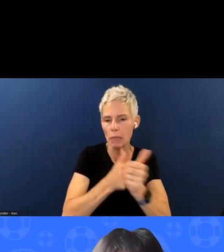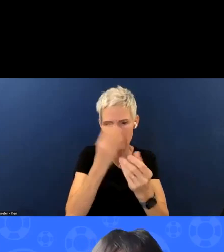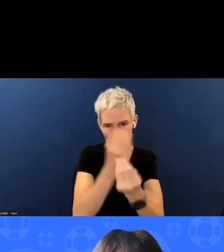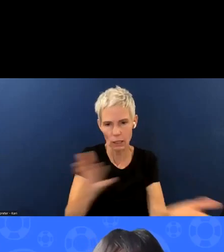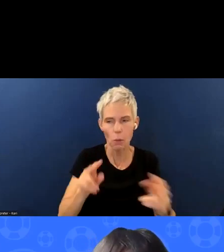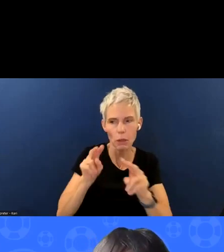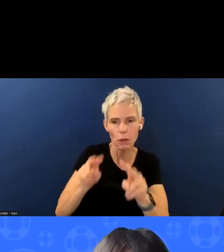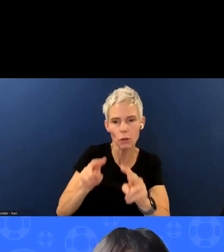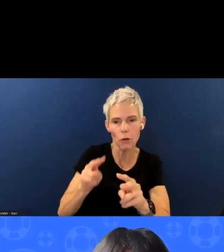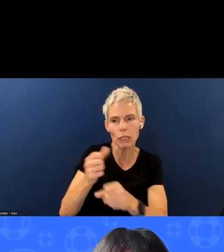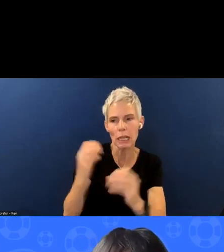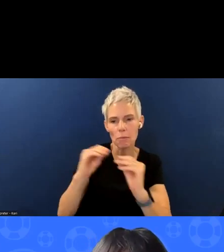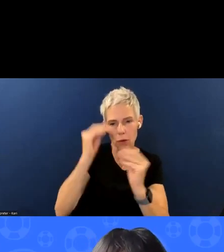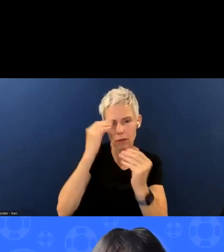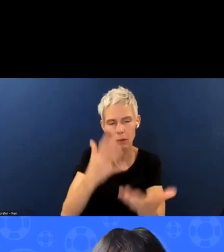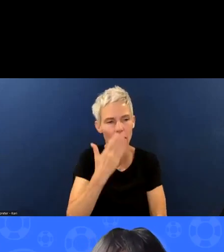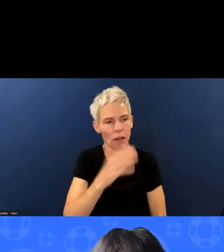that. Thanks, Sarah.